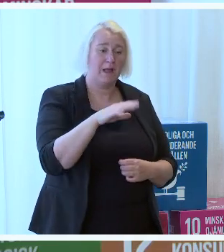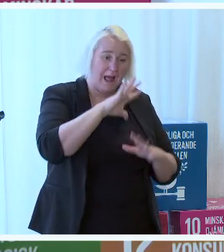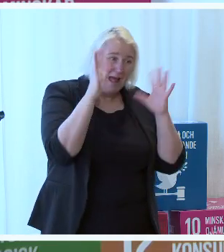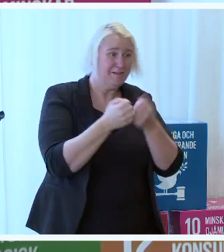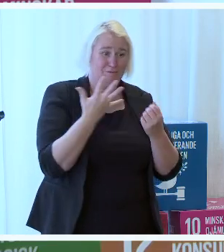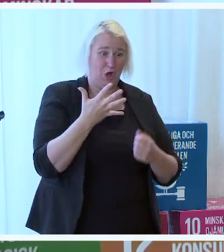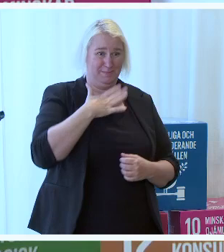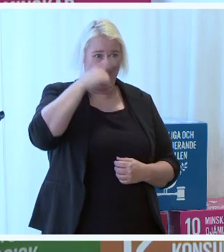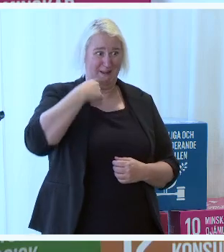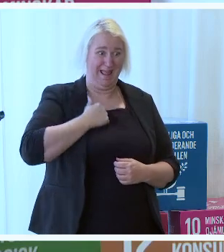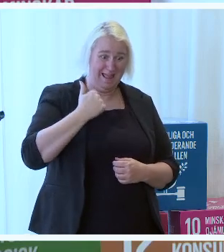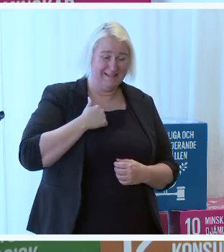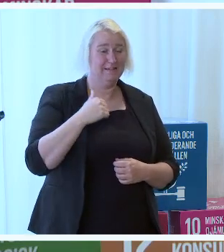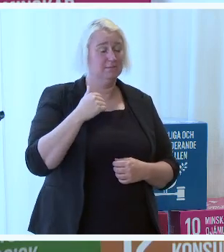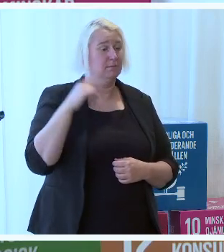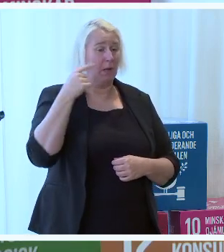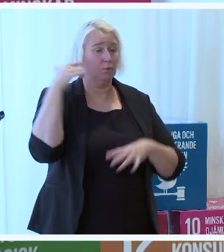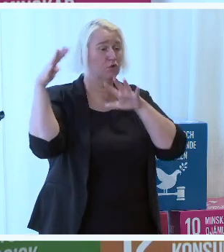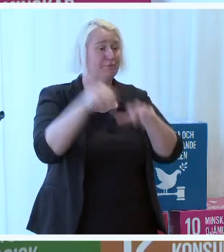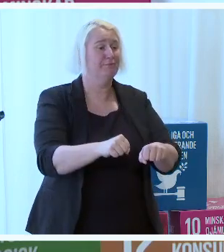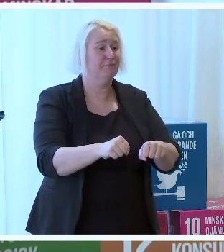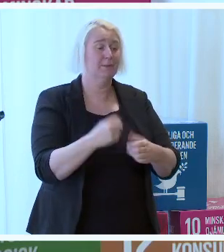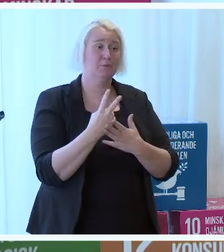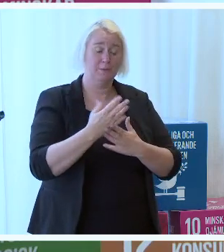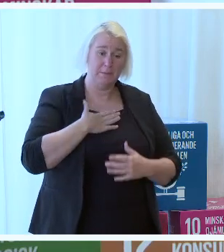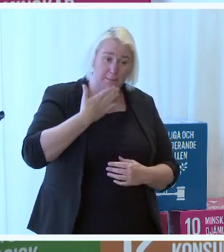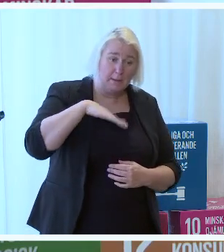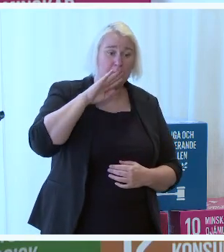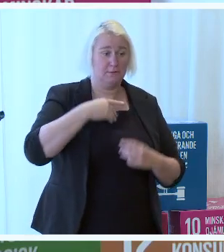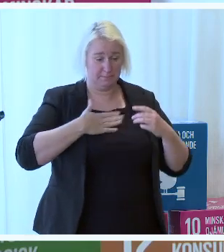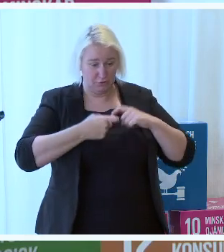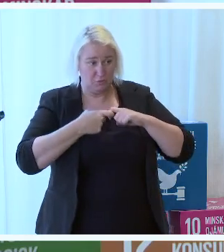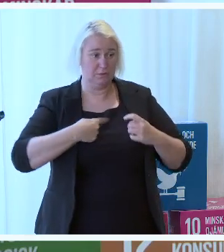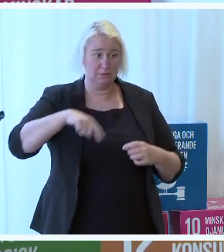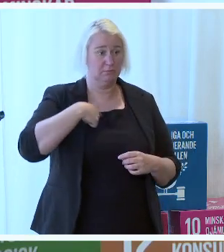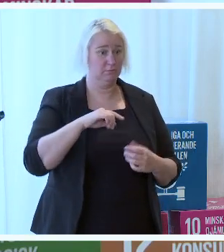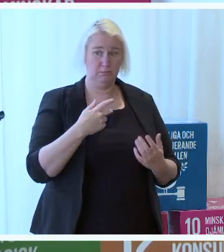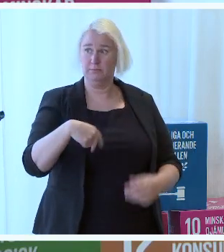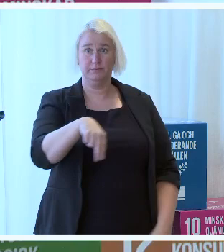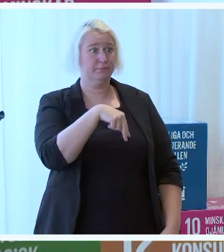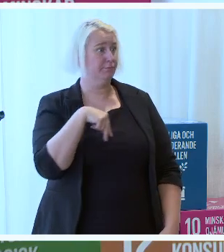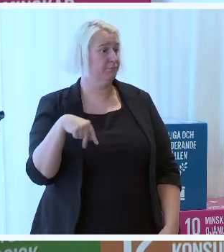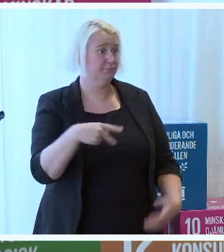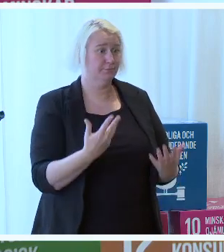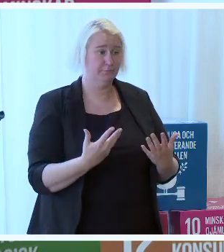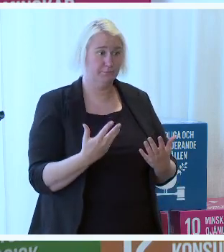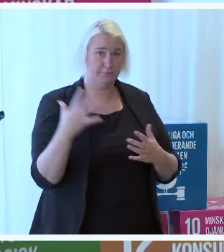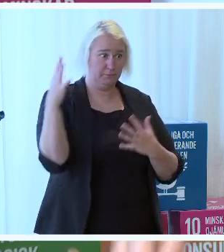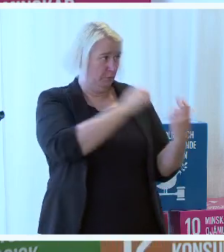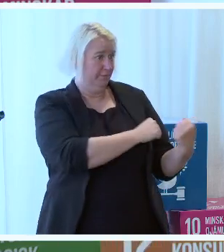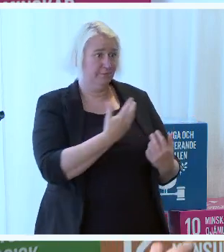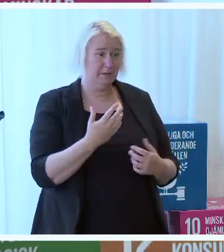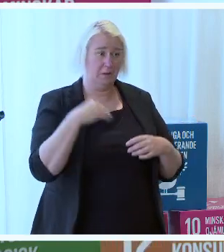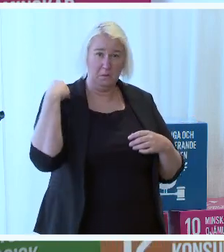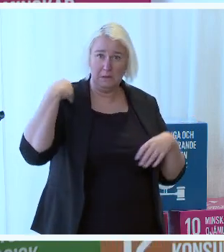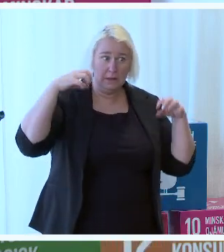her sisters and her were left stranded in front of their own house while it was raining. And she said when she went